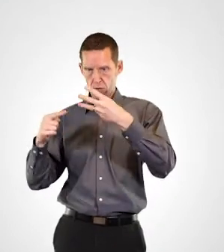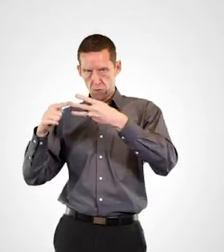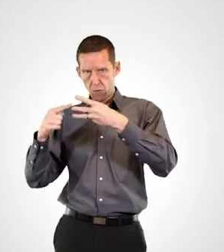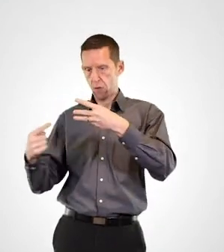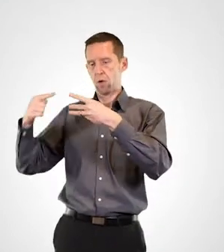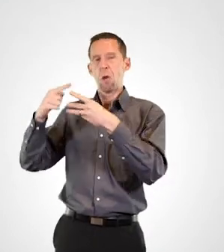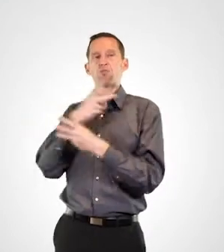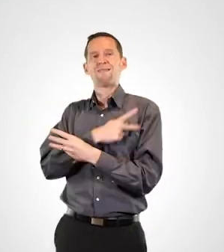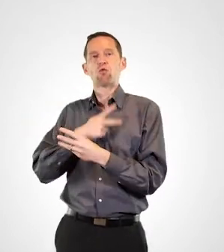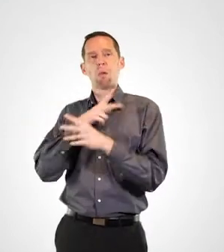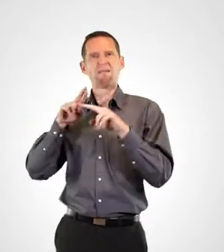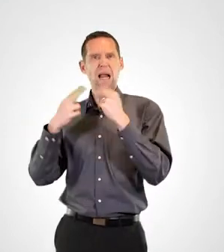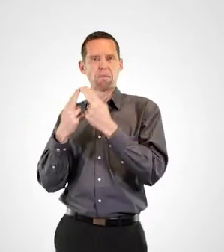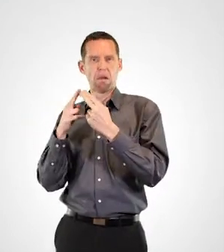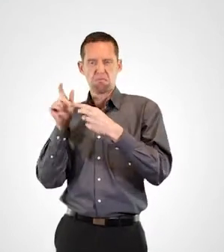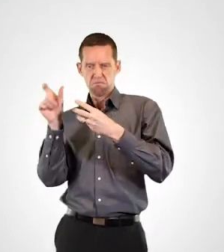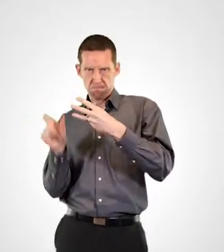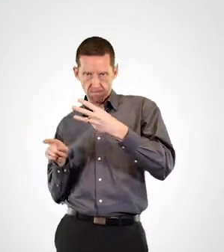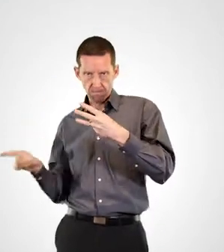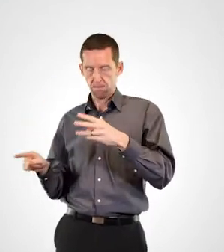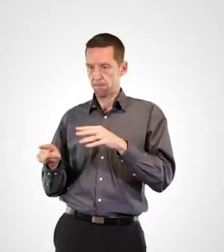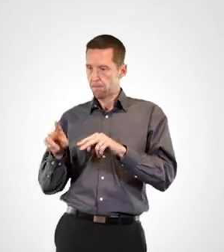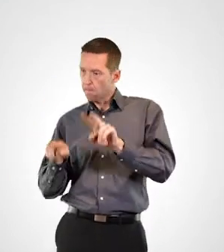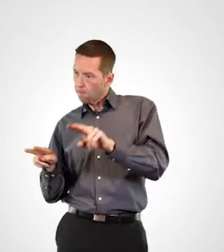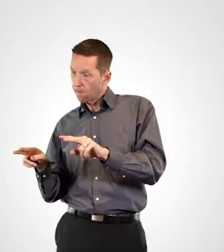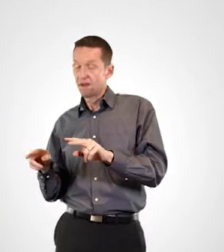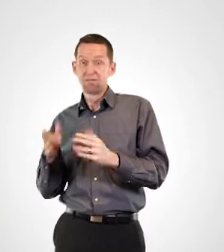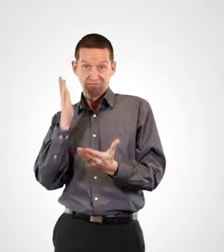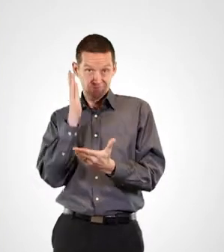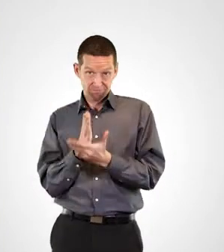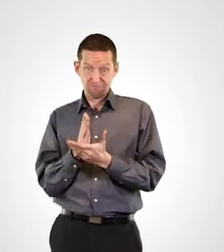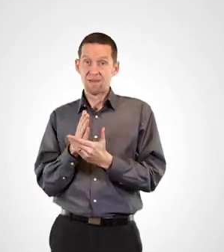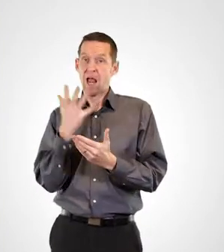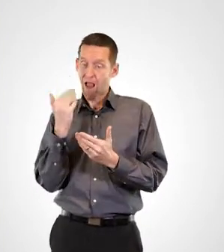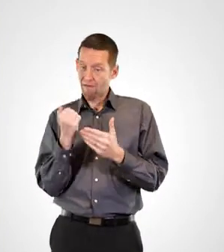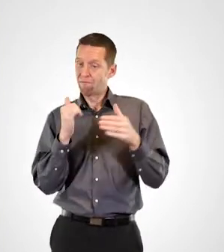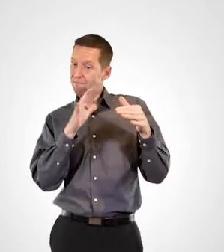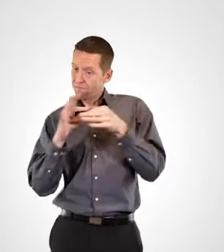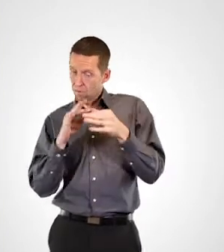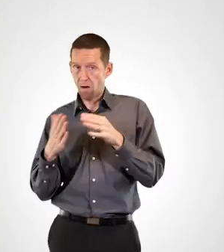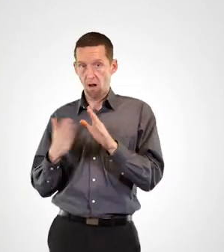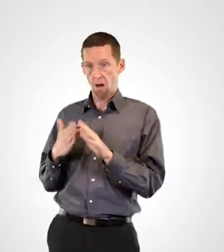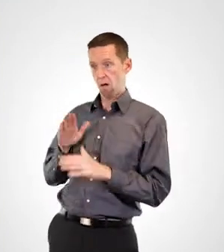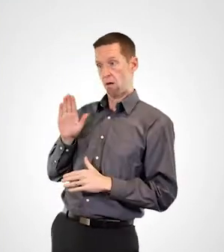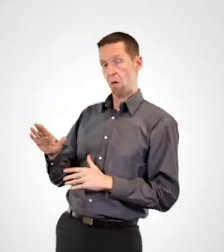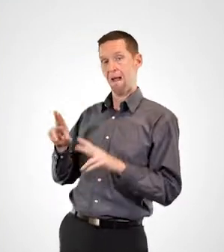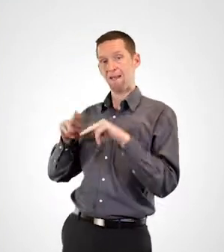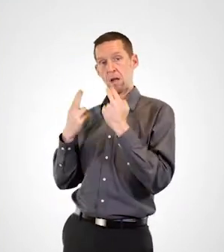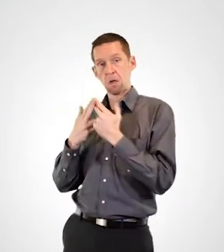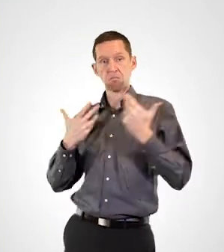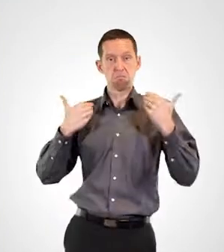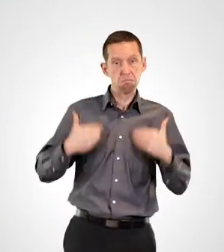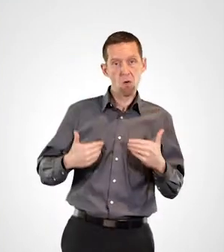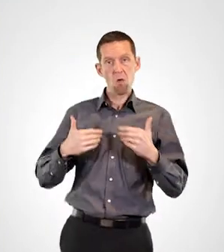title, I believe, was professional families. And they found there was a strong correlation between the kind of family, or the